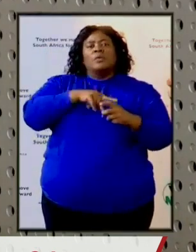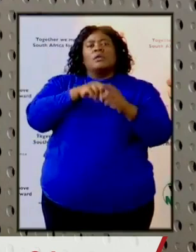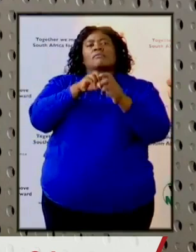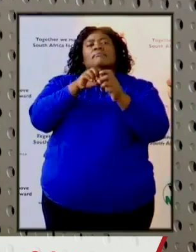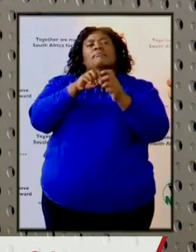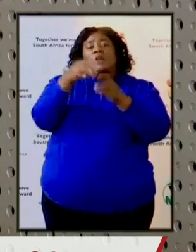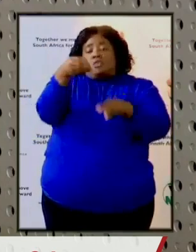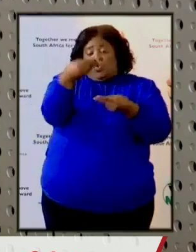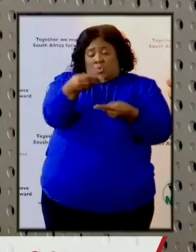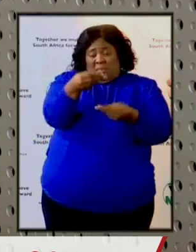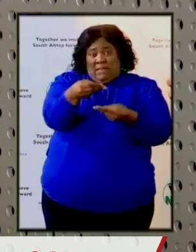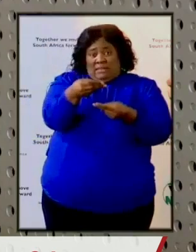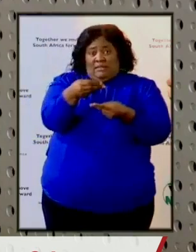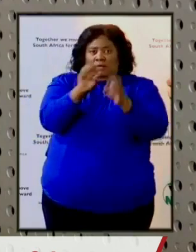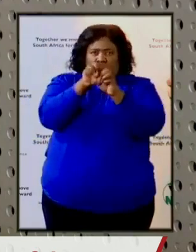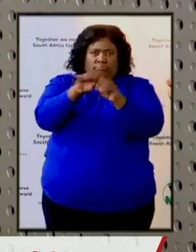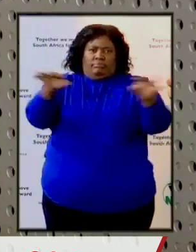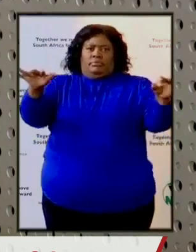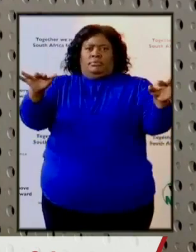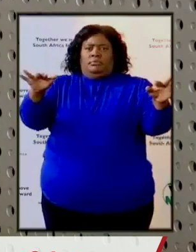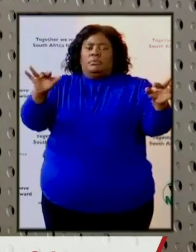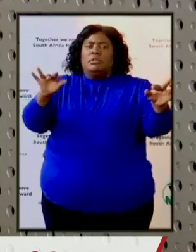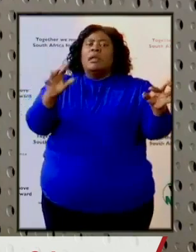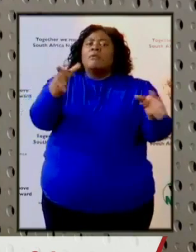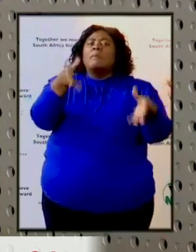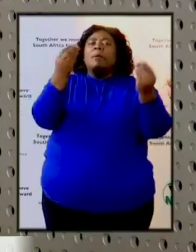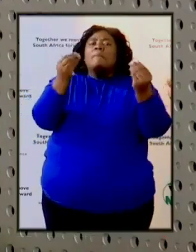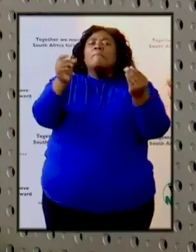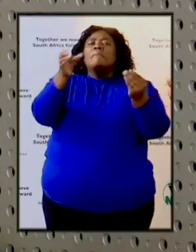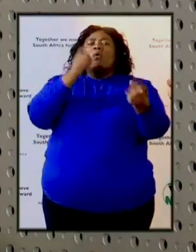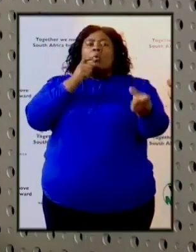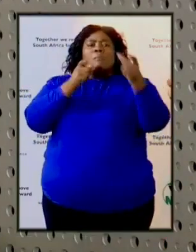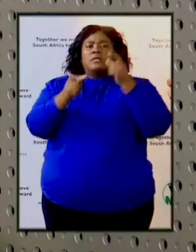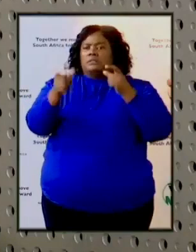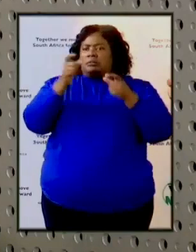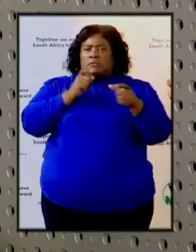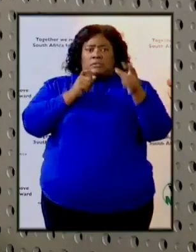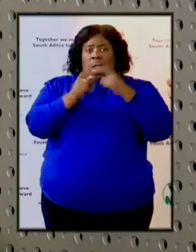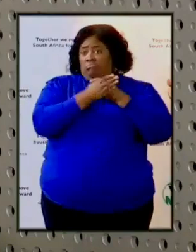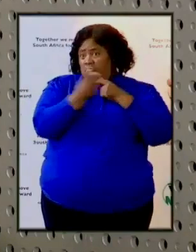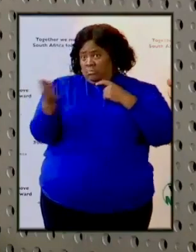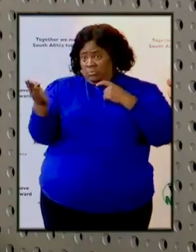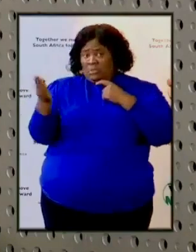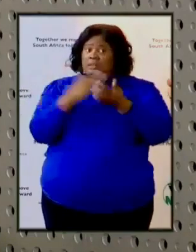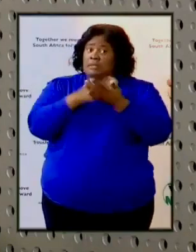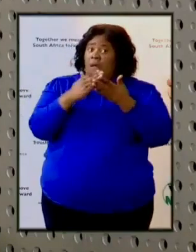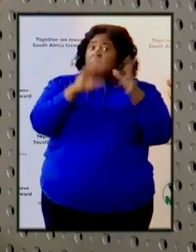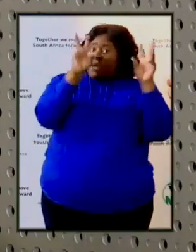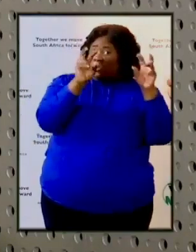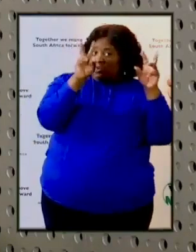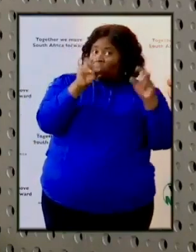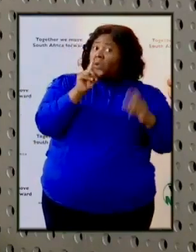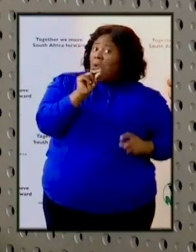for comments, and we did receive the comments. Some of the issues were taken on